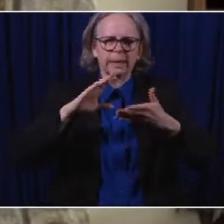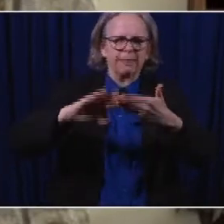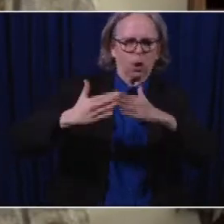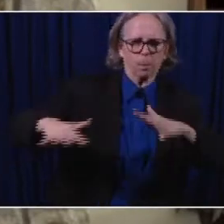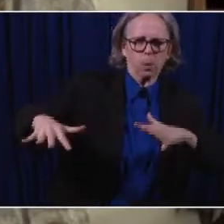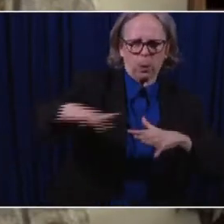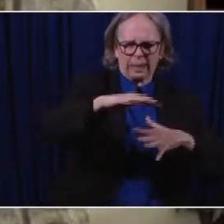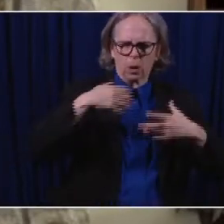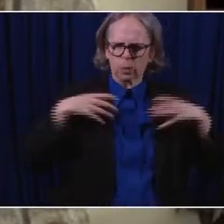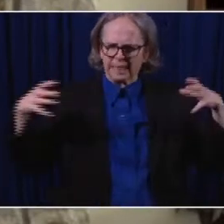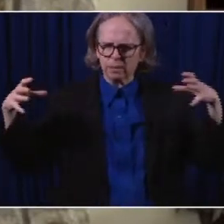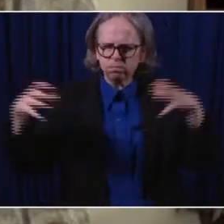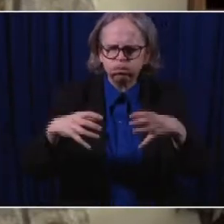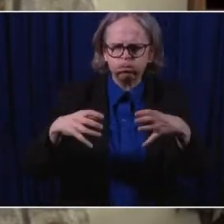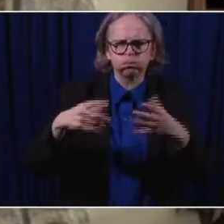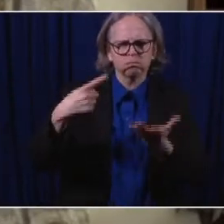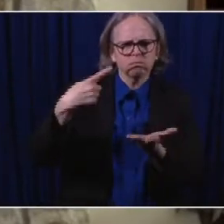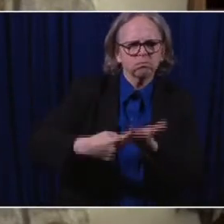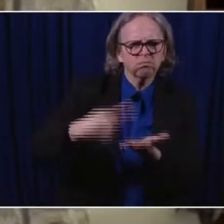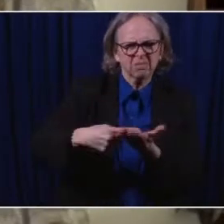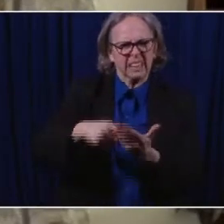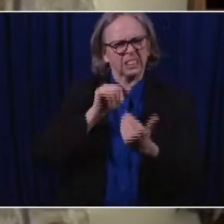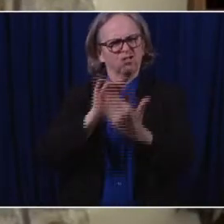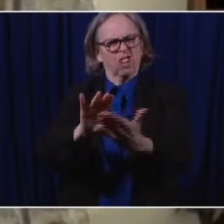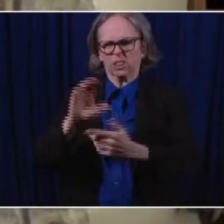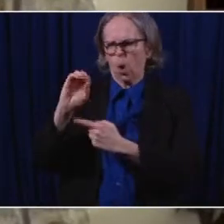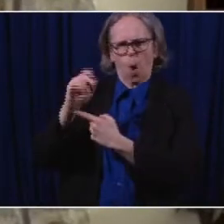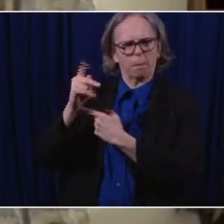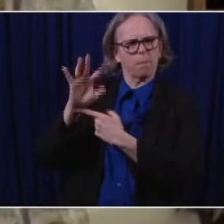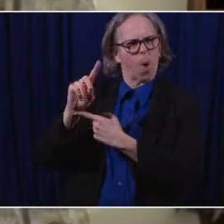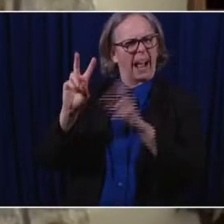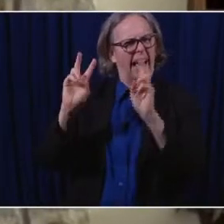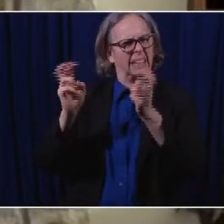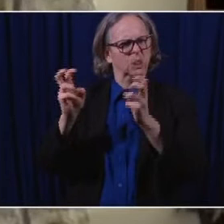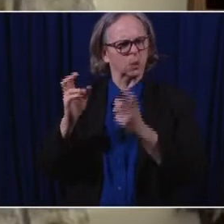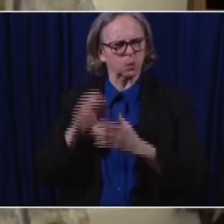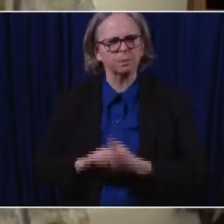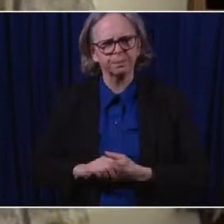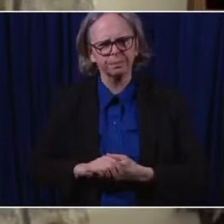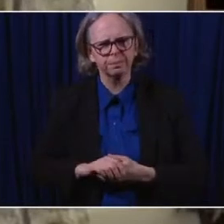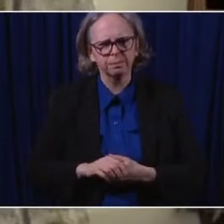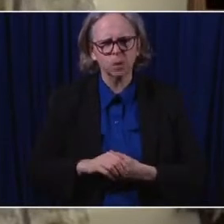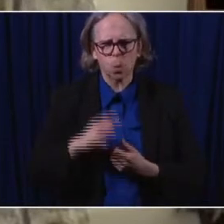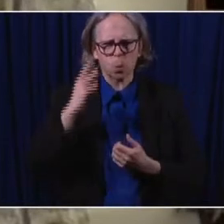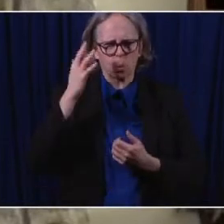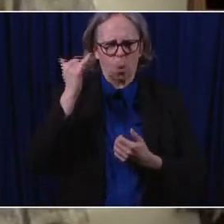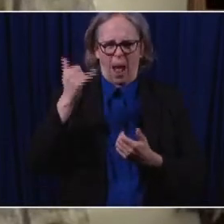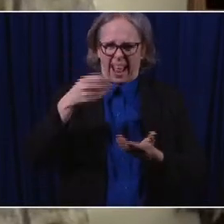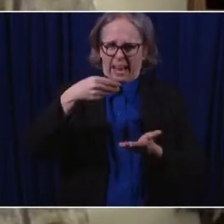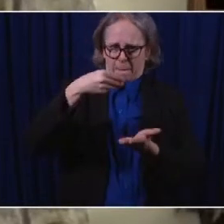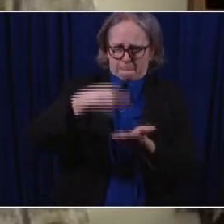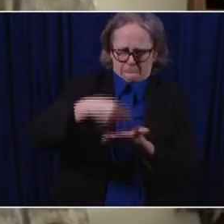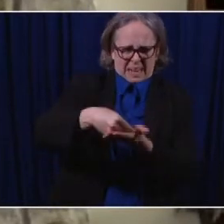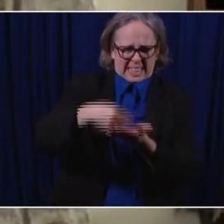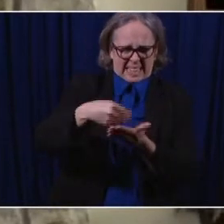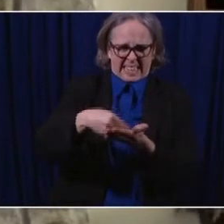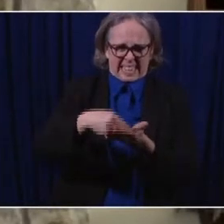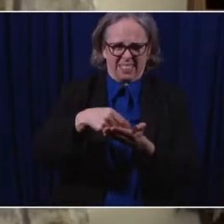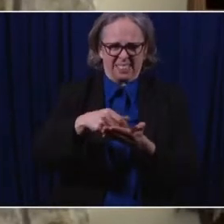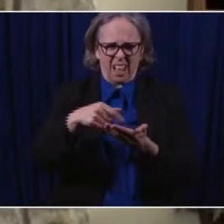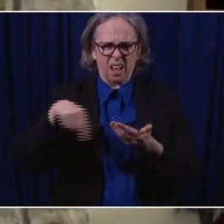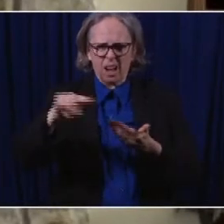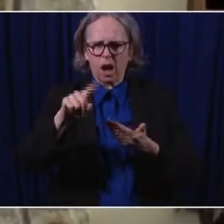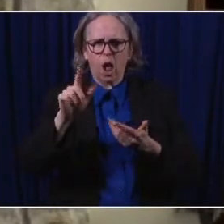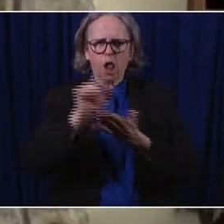together so that we could pool the money when it came in from the opioid settlements or cases